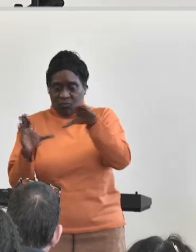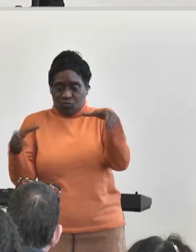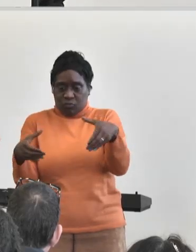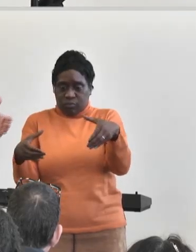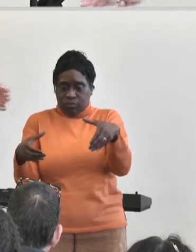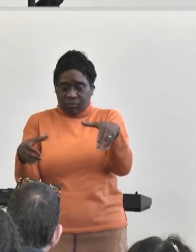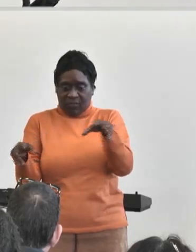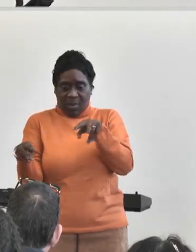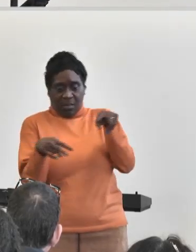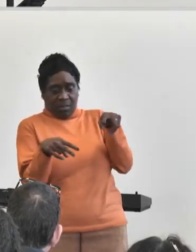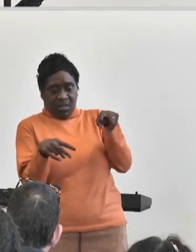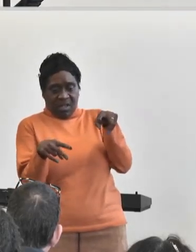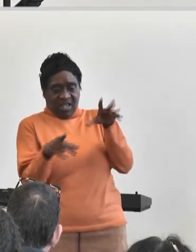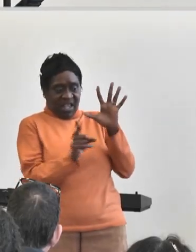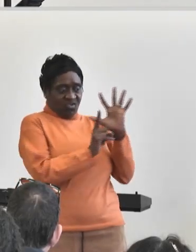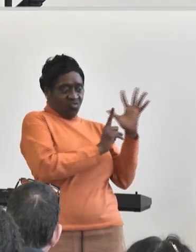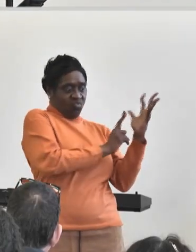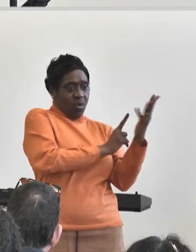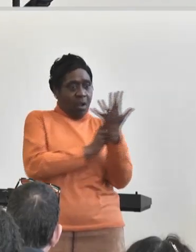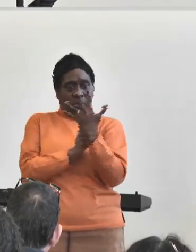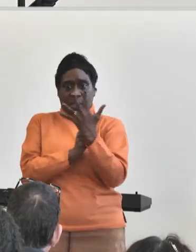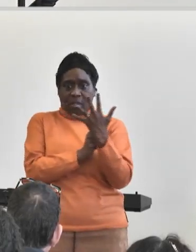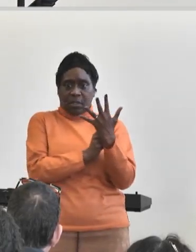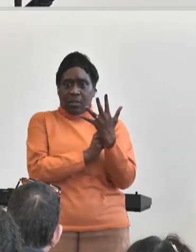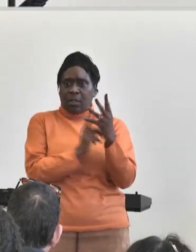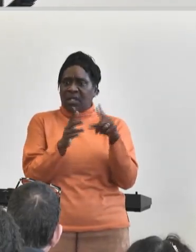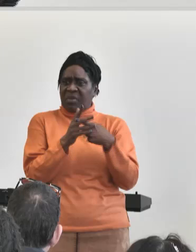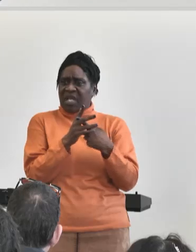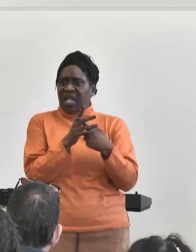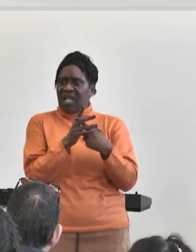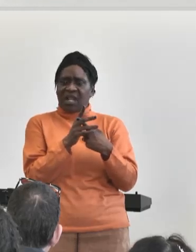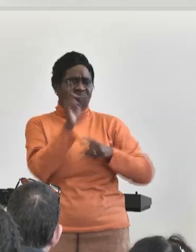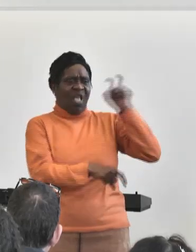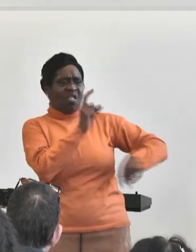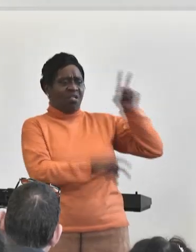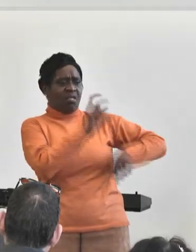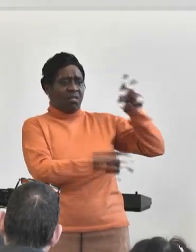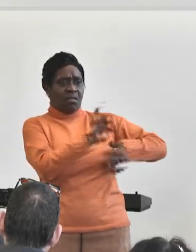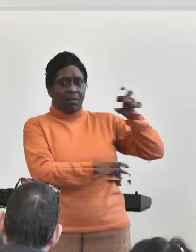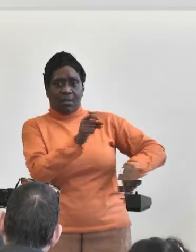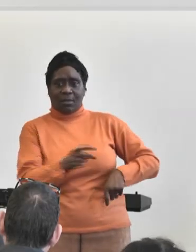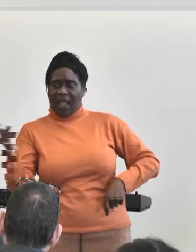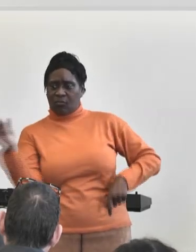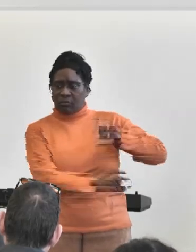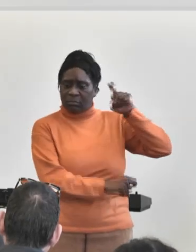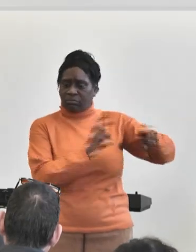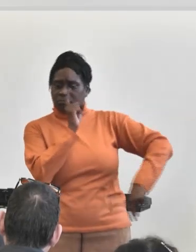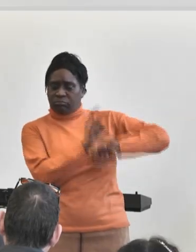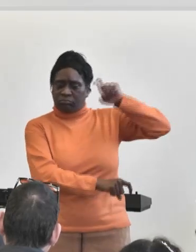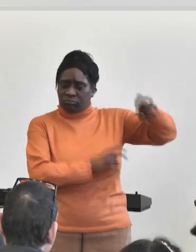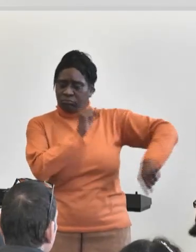del grupo. They surrounded them. Lo rodearon. And then they begin to pepper them with questions. Y después empiezan a hacer varias preguntas.